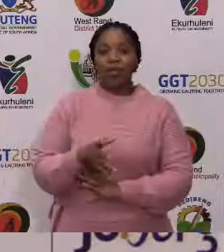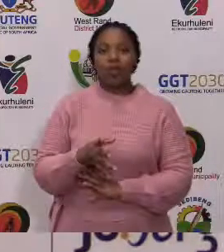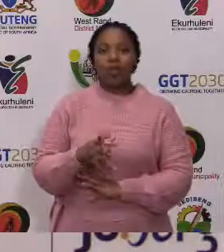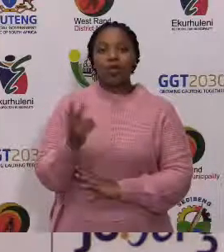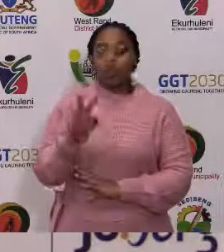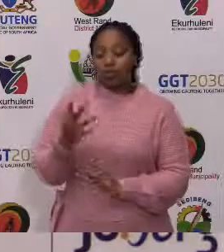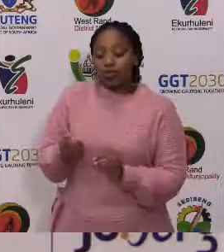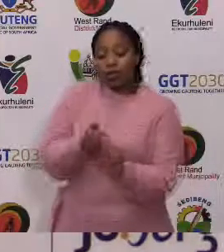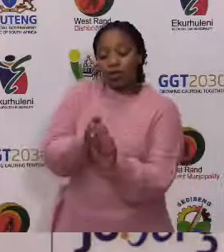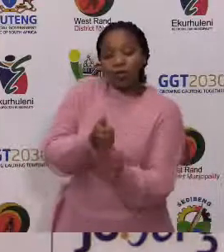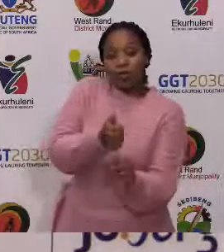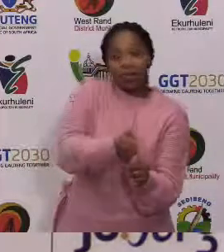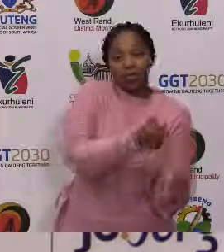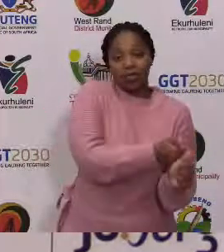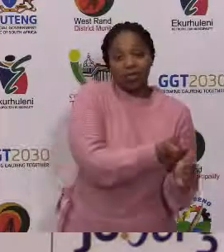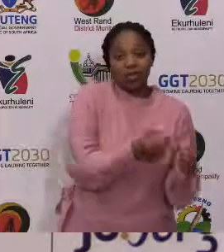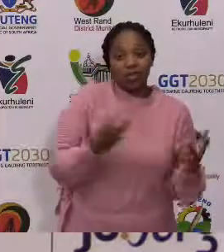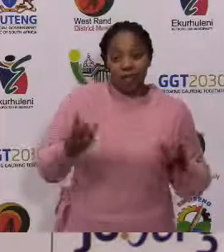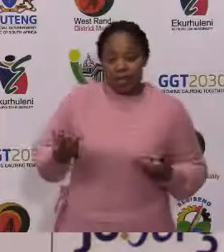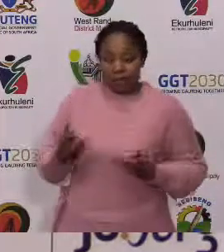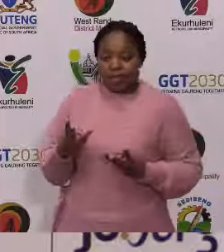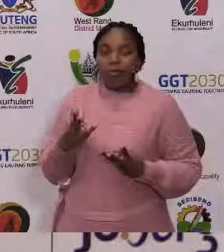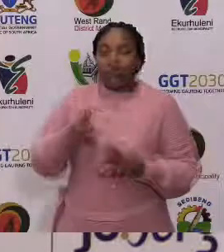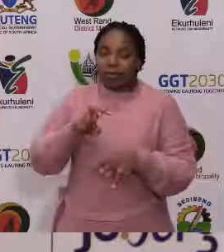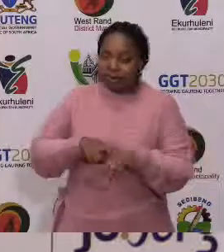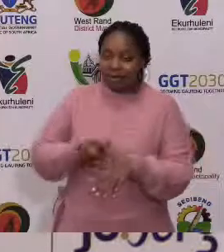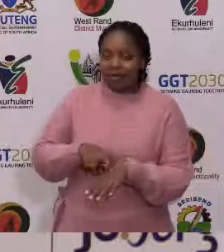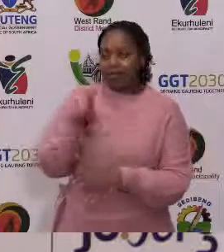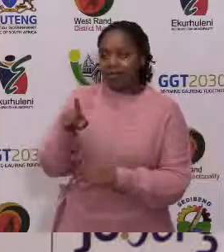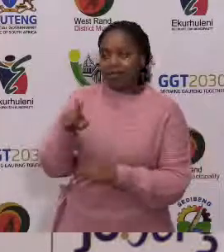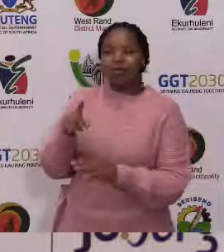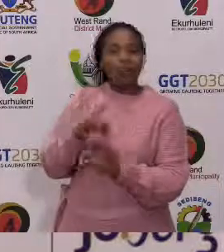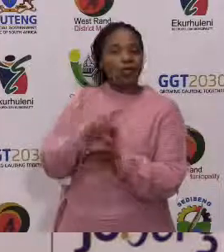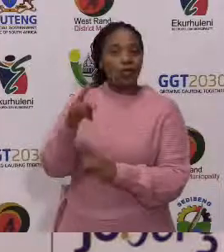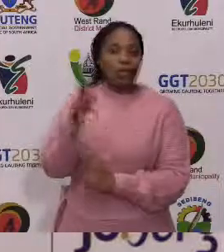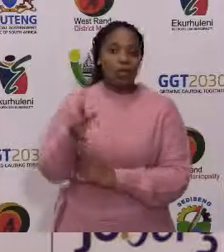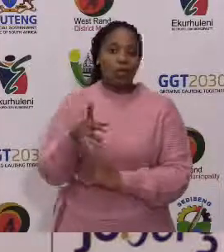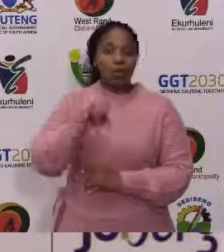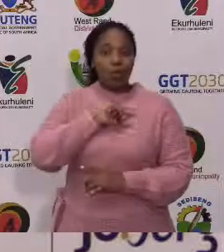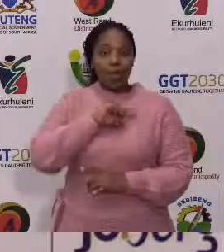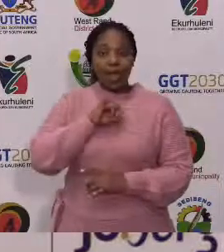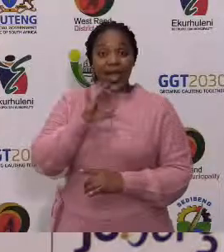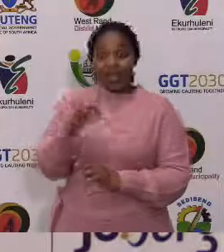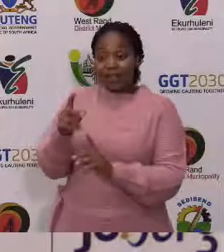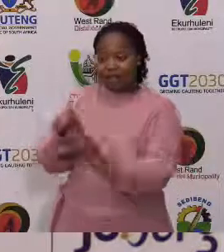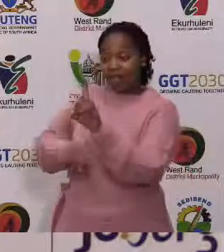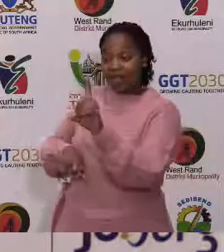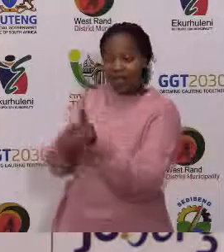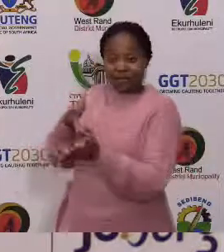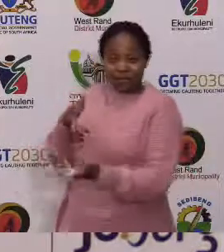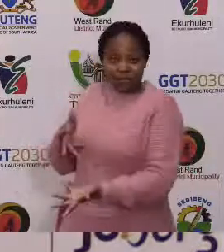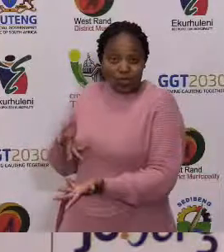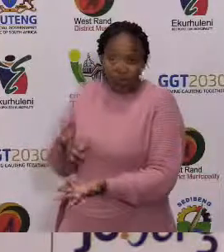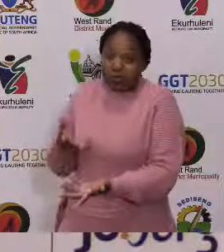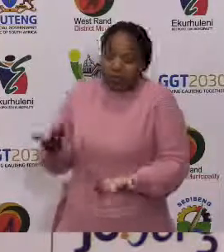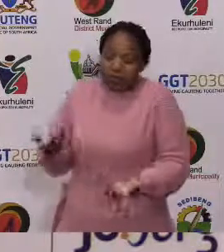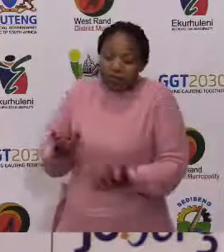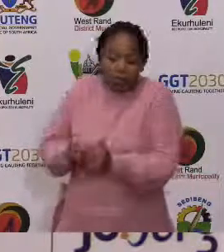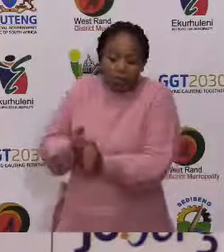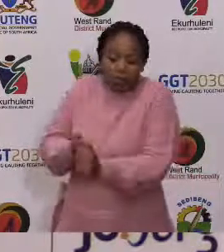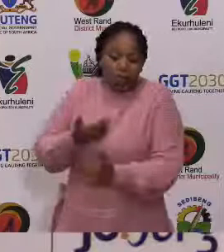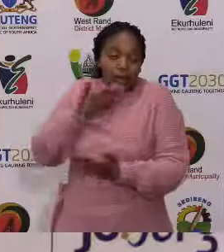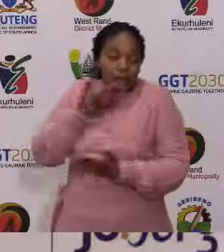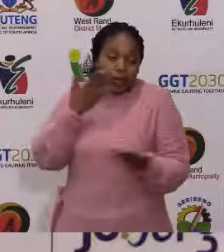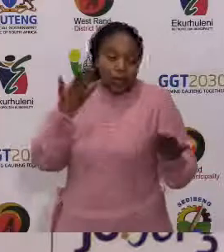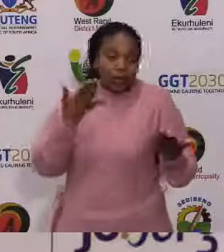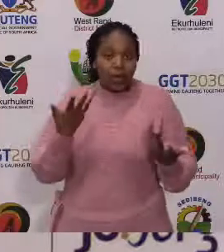cooperation of the people, because the consequences of not winning that cooperation. And the consequences of